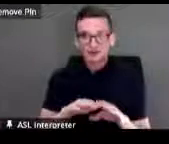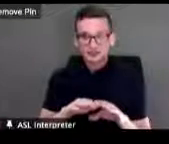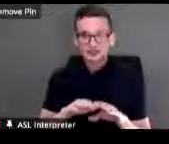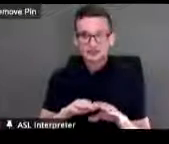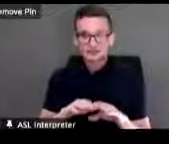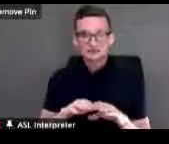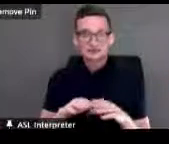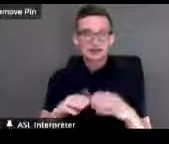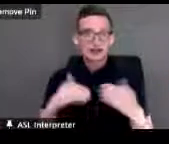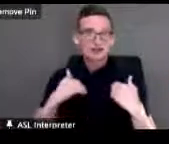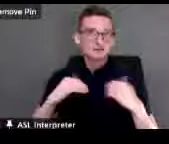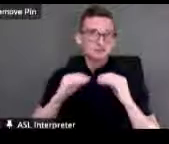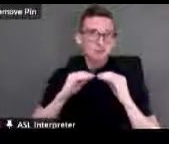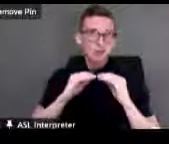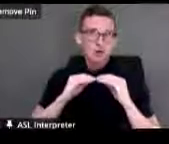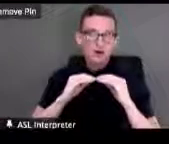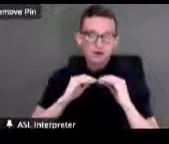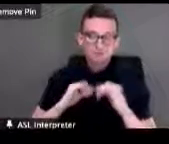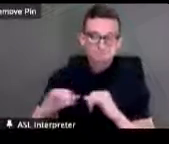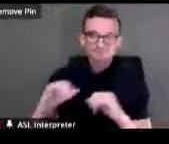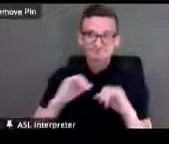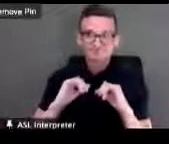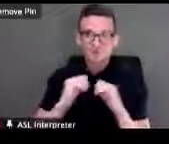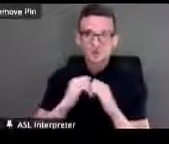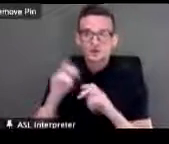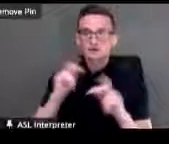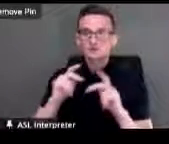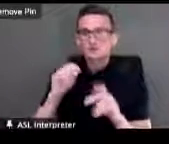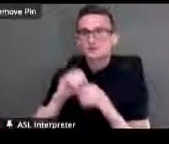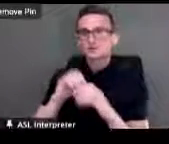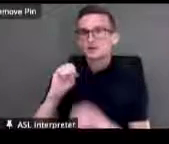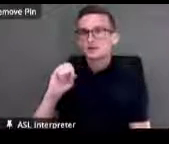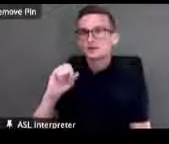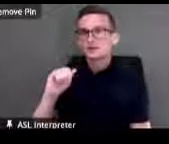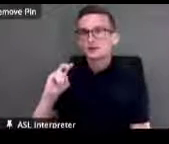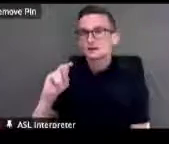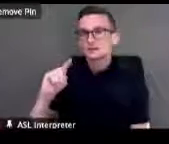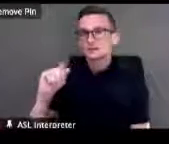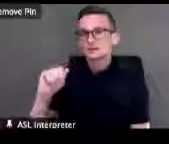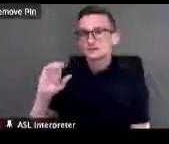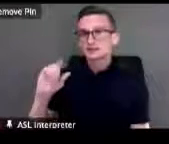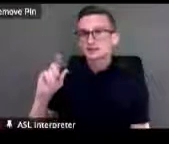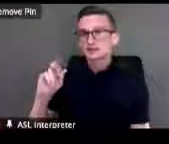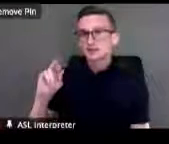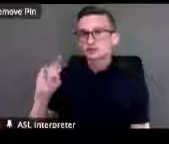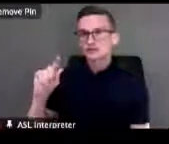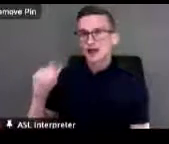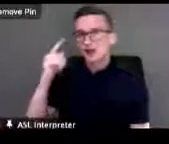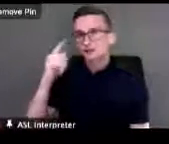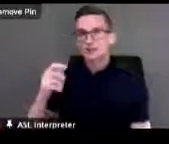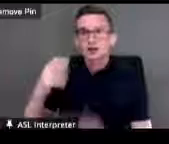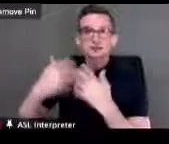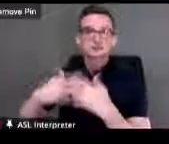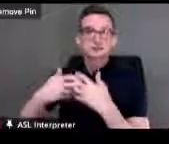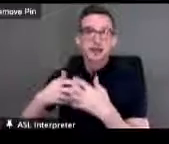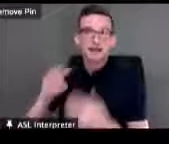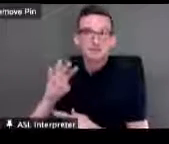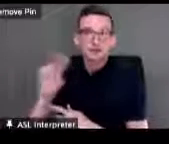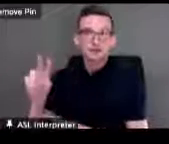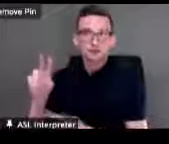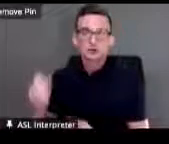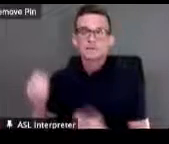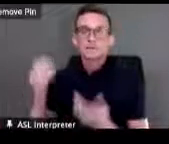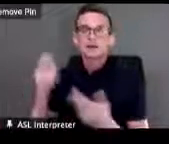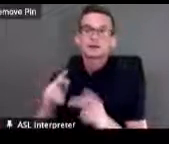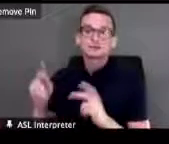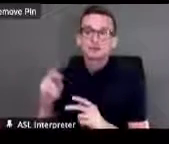in common with people in Santa Clarita because of the Plant 42. There's a lot of people that work in Santa Clarita that works in